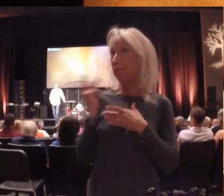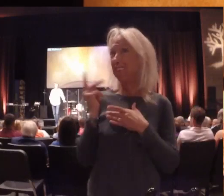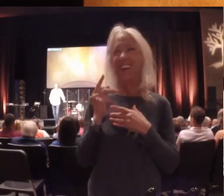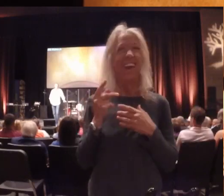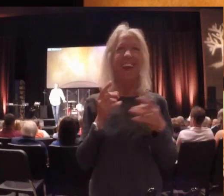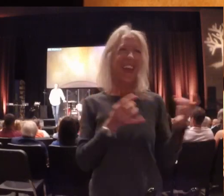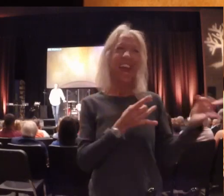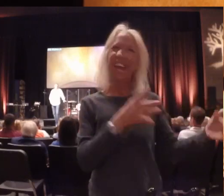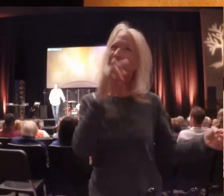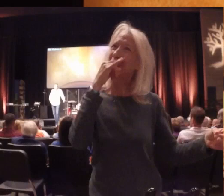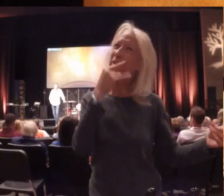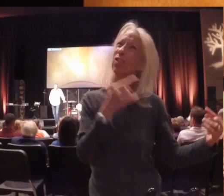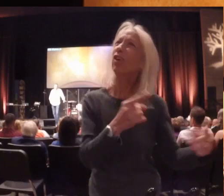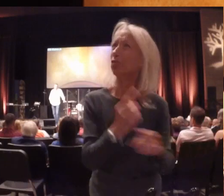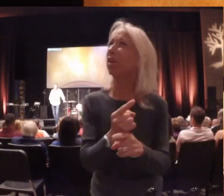don't we?